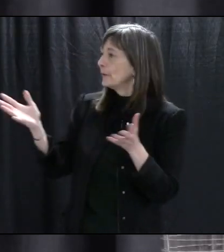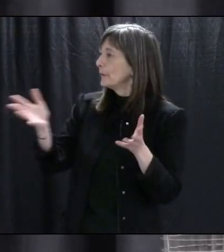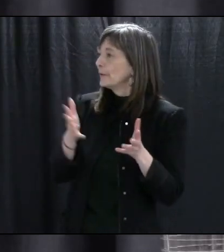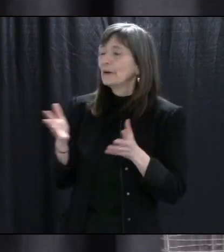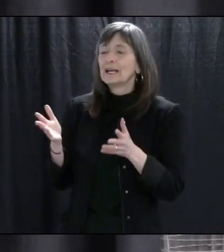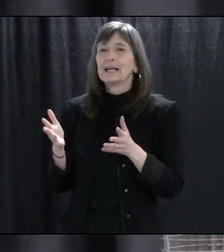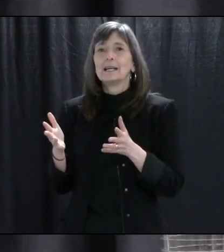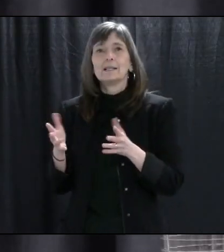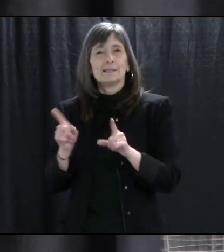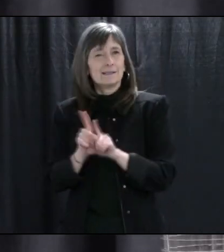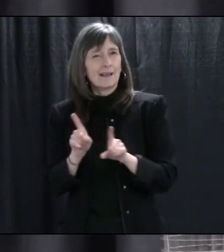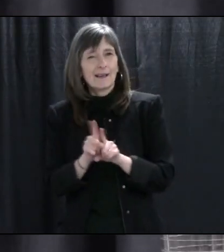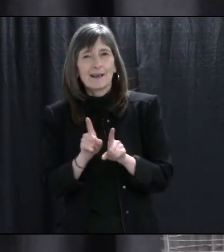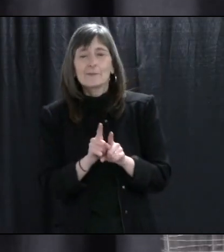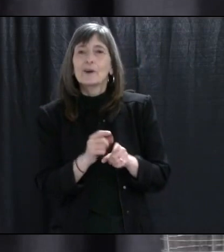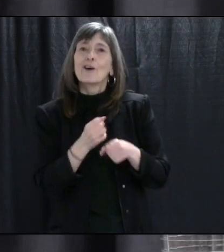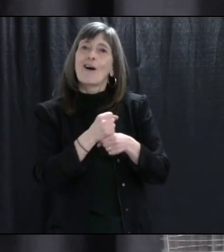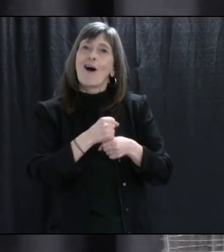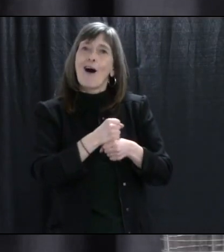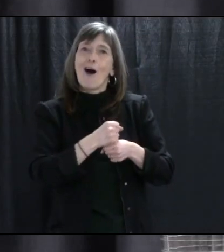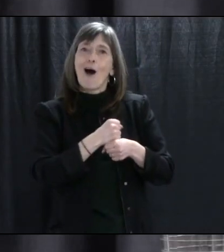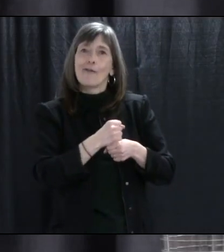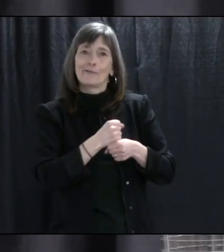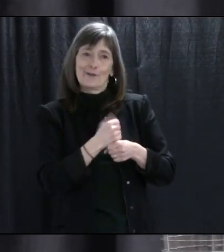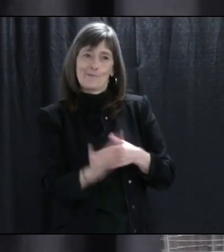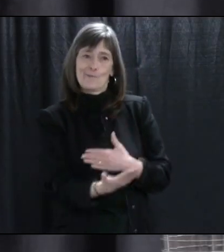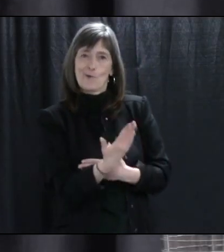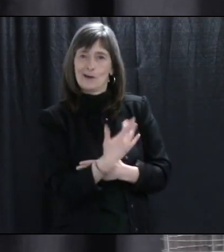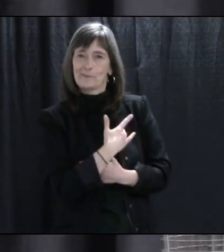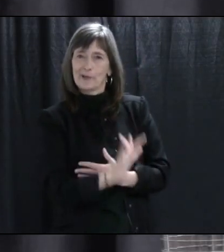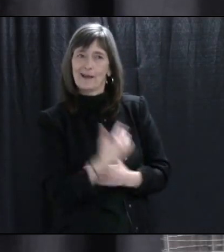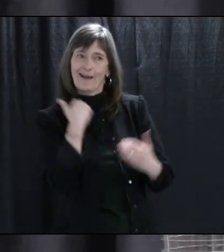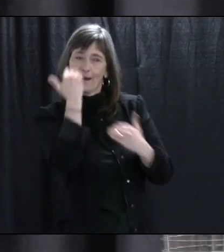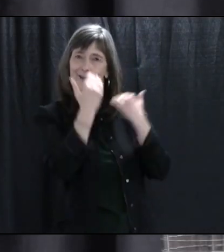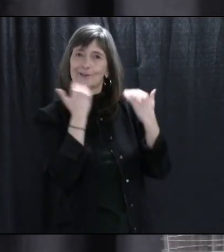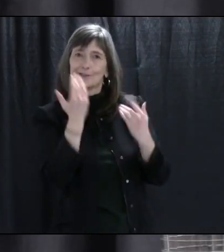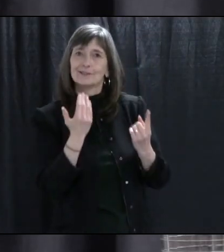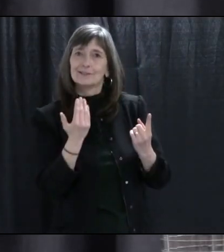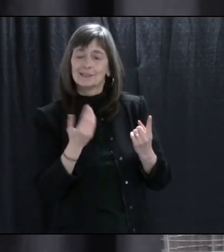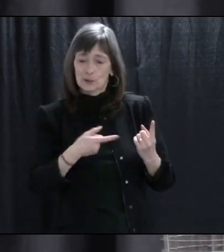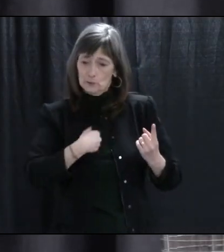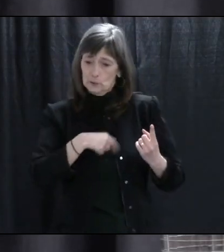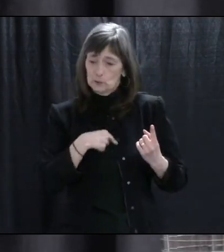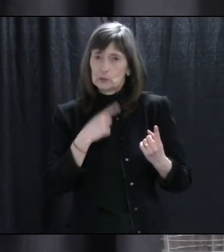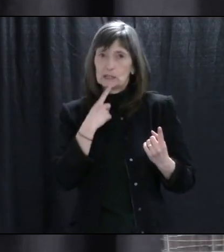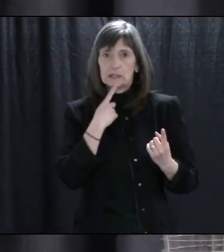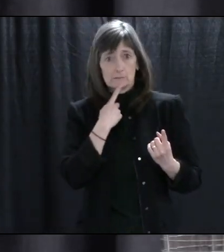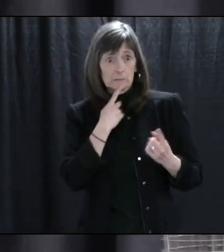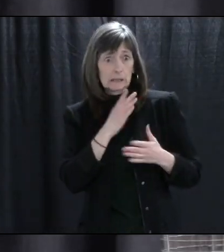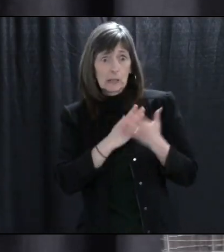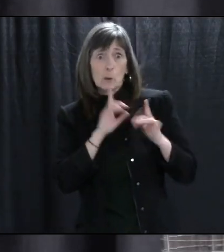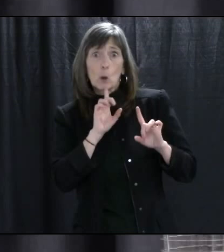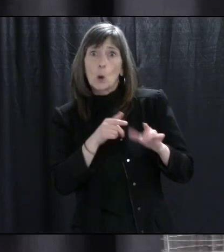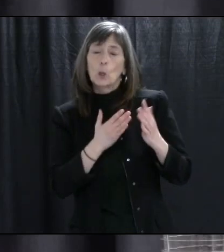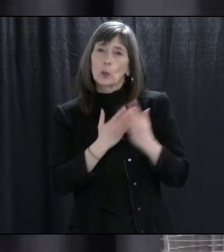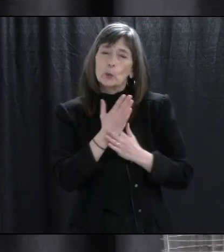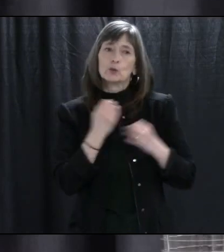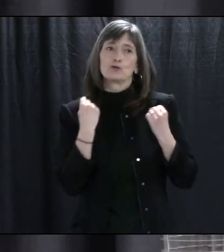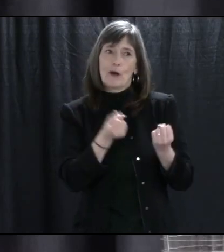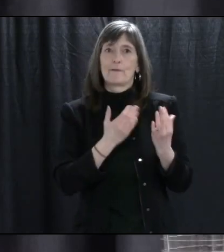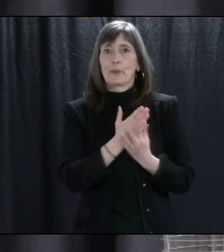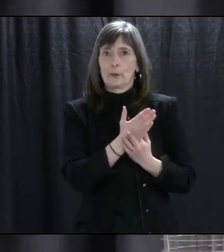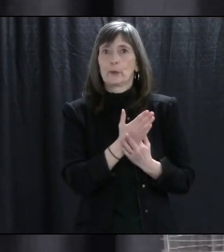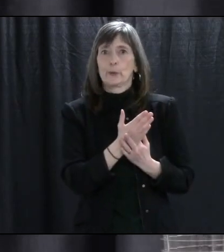the drive-through, the coffee culture for the morning. We have encouraged people and indeed mandated people to go through